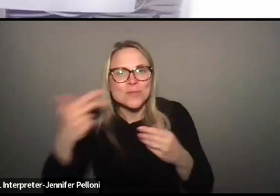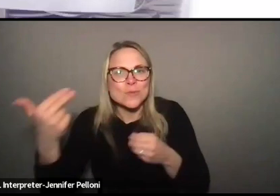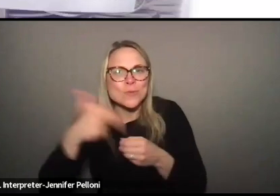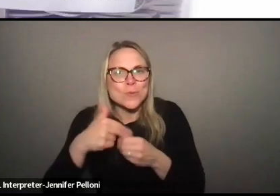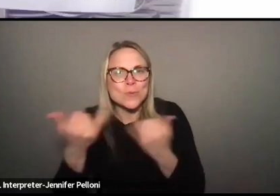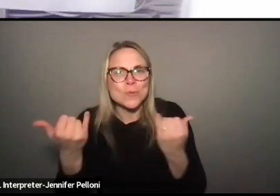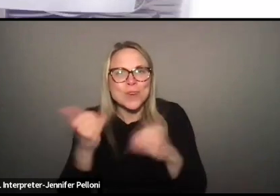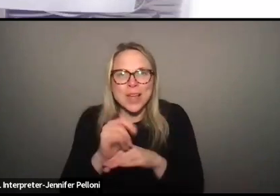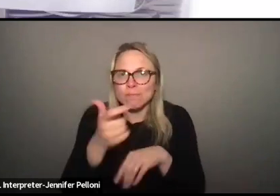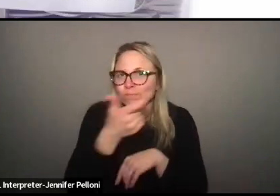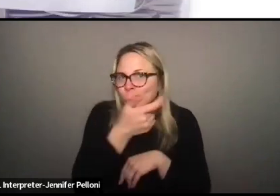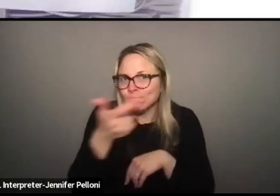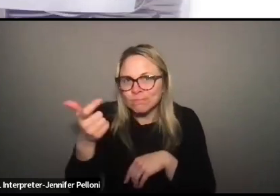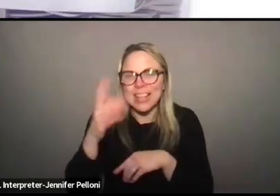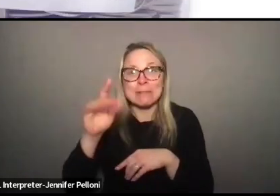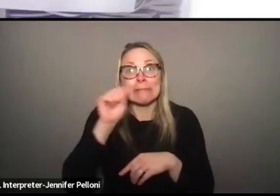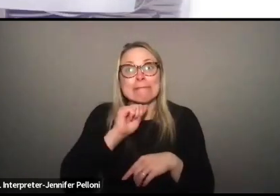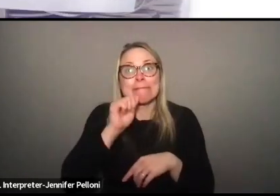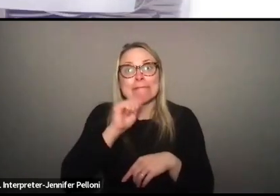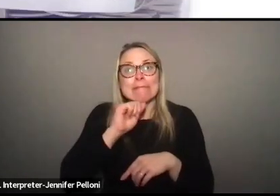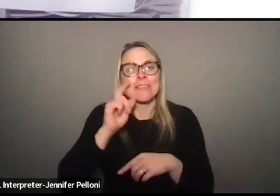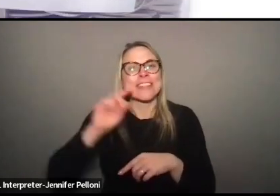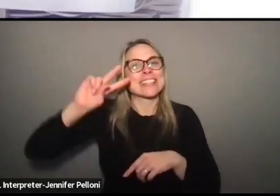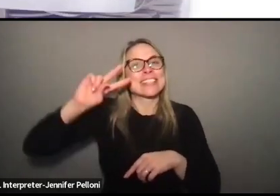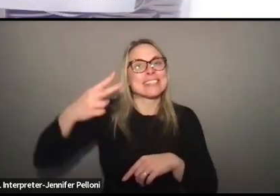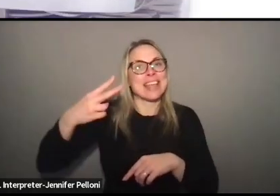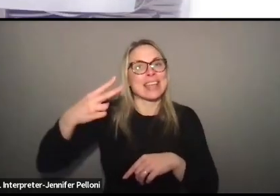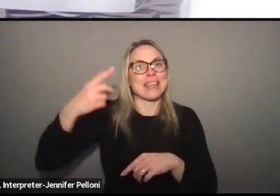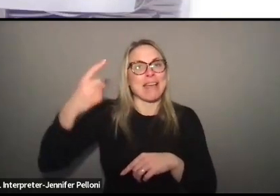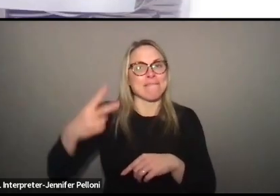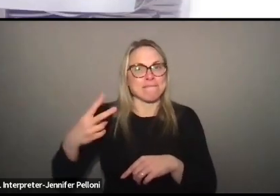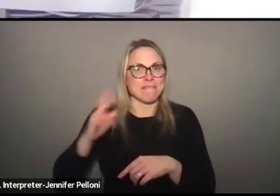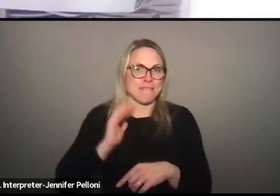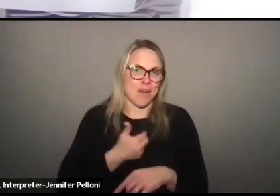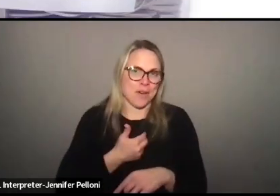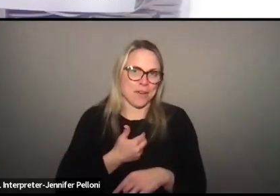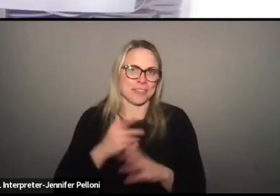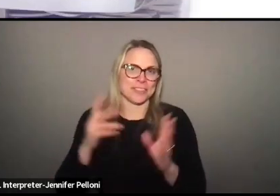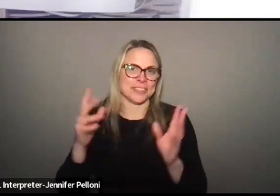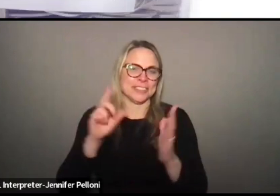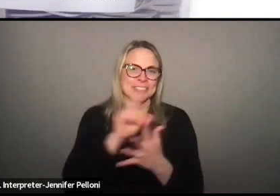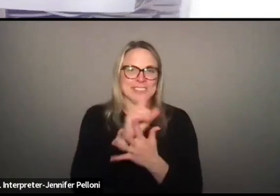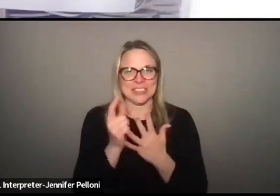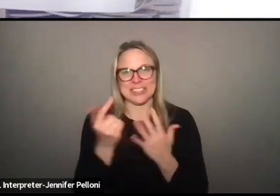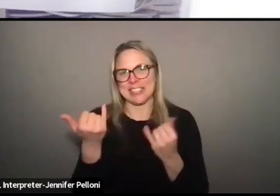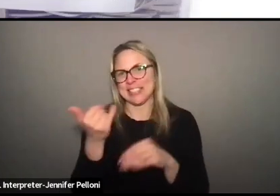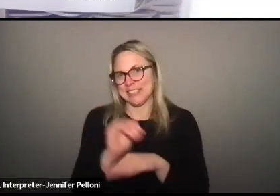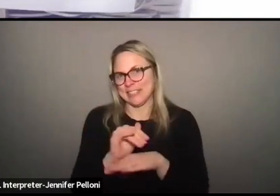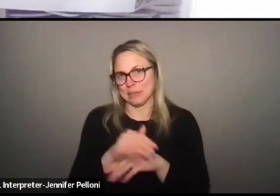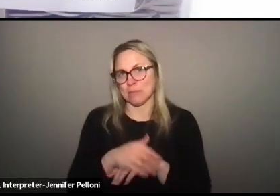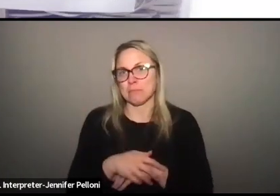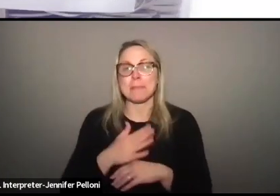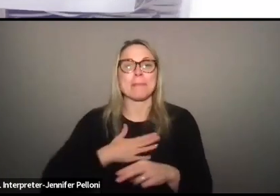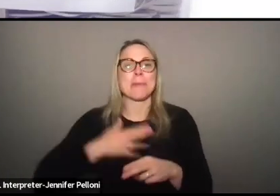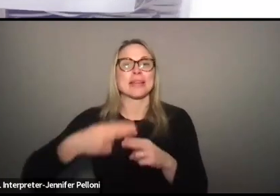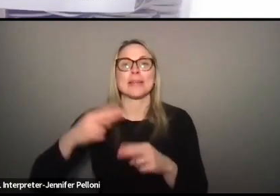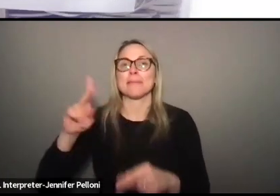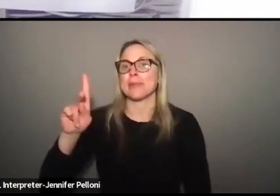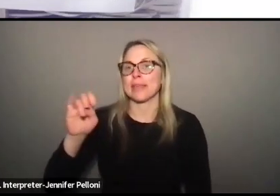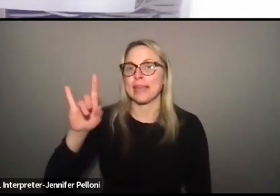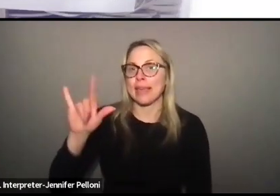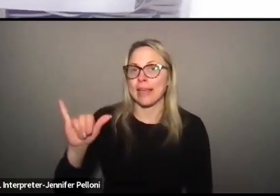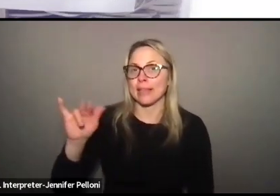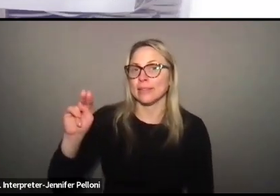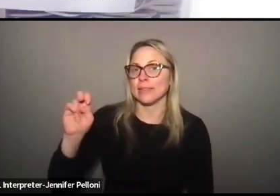tonight and for hanging in there for the second part of our series this evening. My name is Kelly